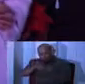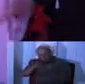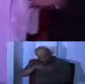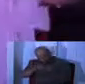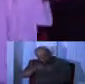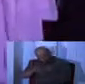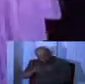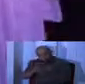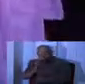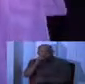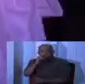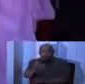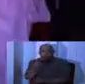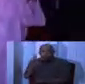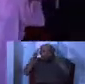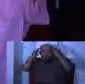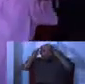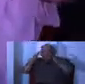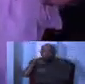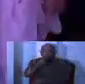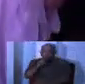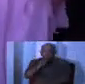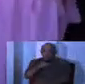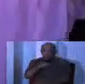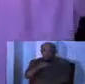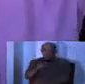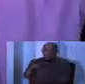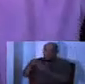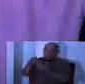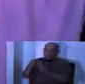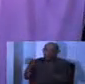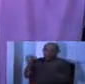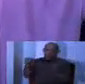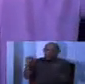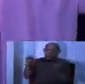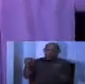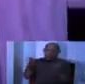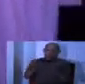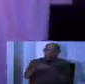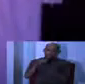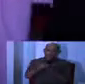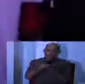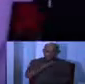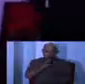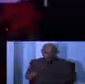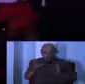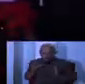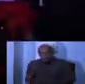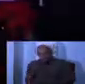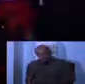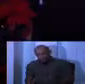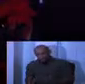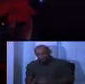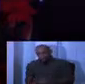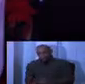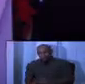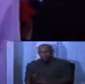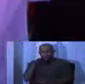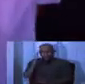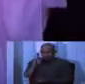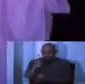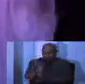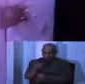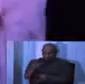that tomorrow the Pope, who is the religious leader of many, many millions of Christians, will use